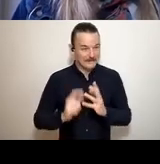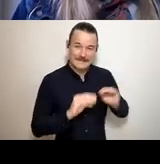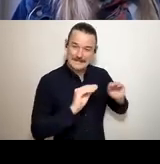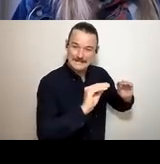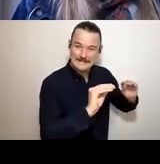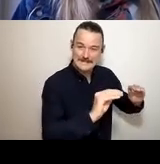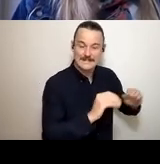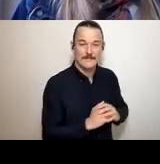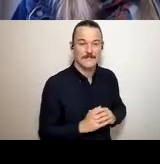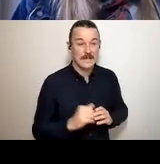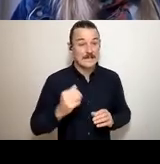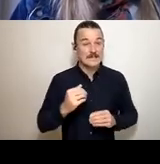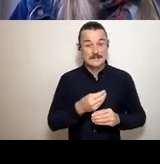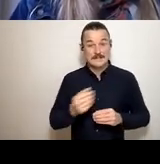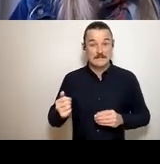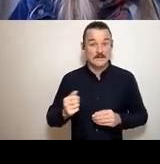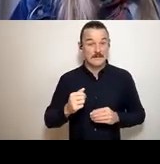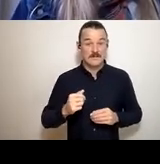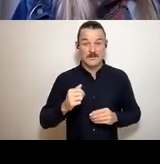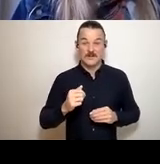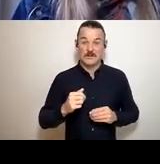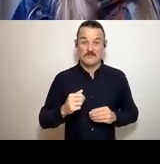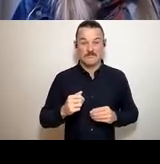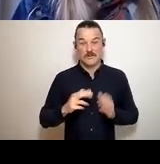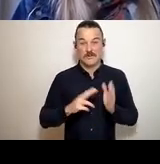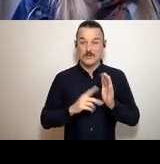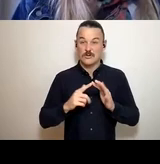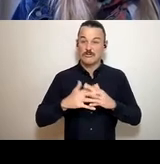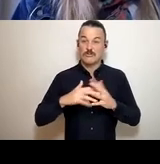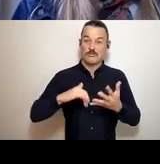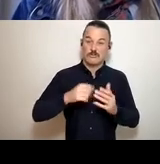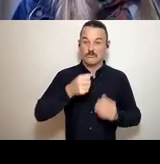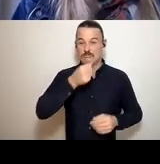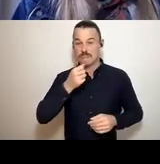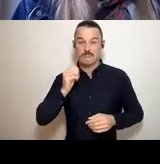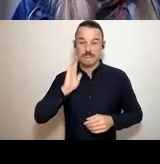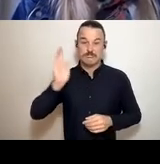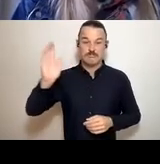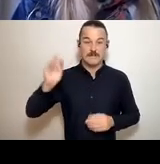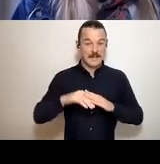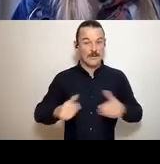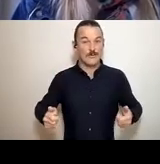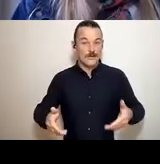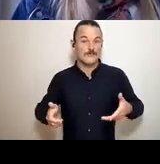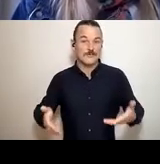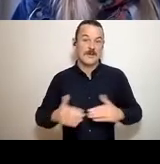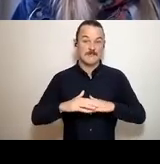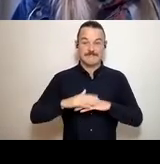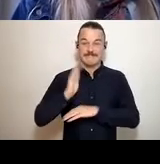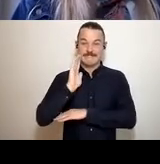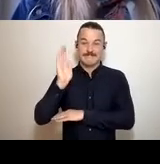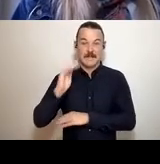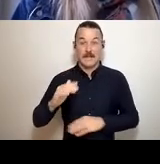a wheelchair regularly just doing a journalist job. It isn't anything unique or unusual or anything inspirational. It's just